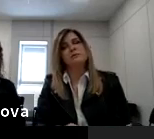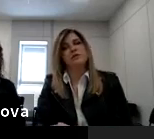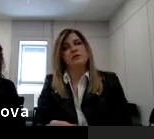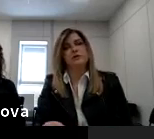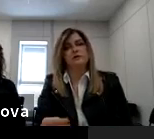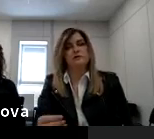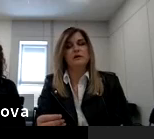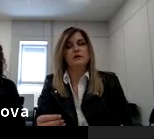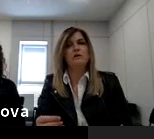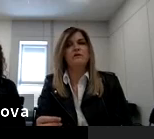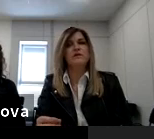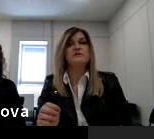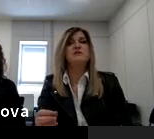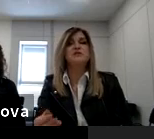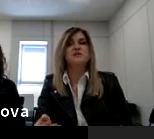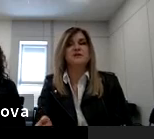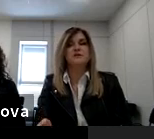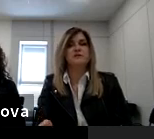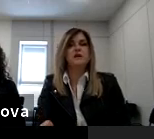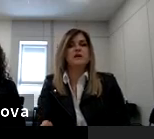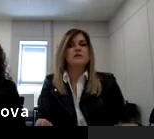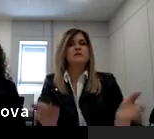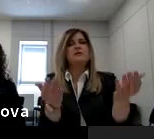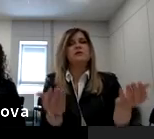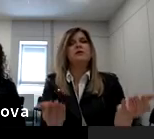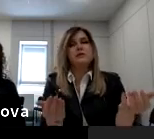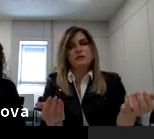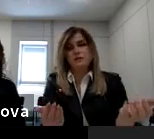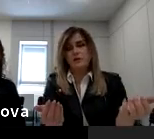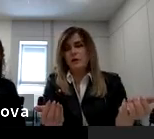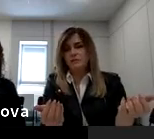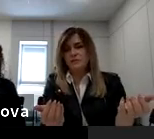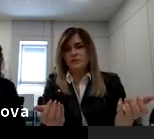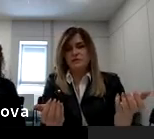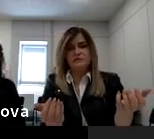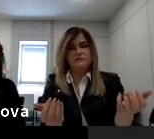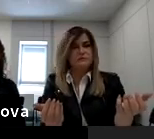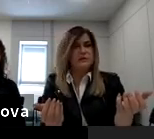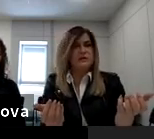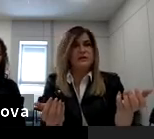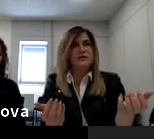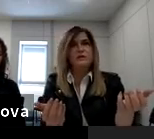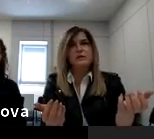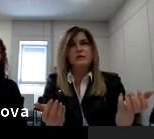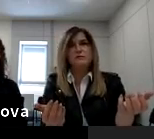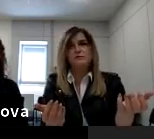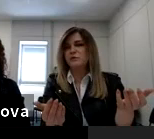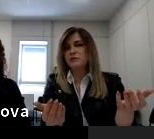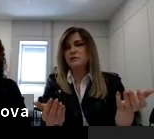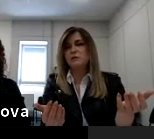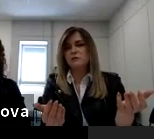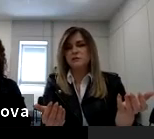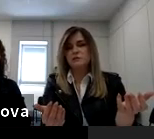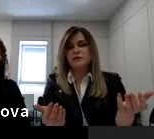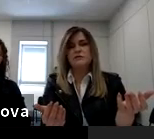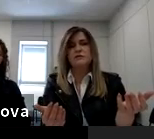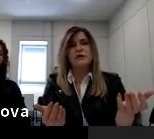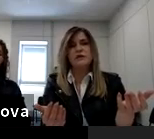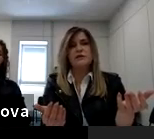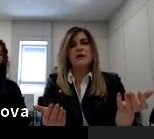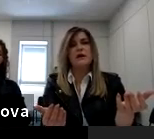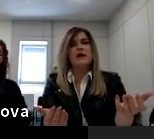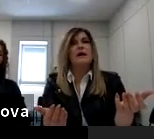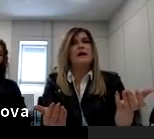low temperature of the fixture itself. You can hold it in your arms. It will be pretty cold when